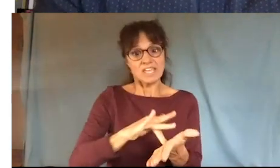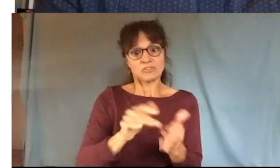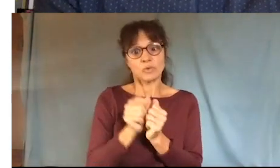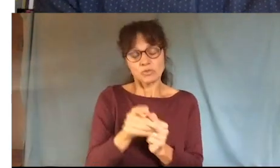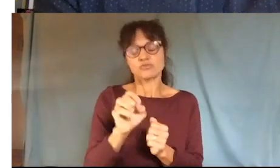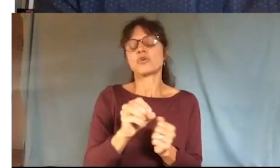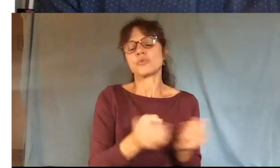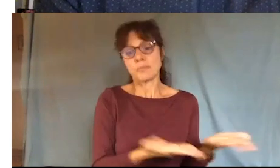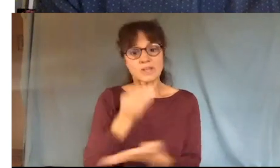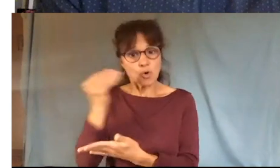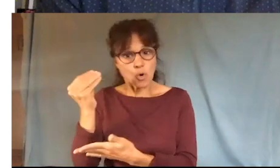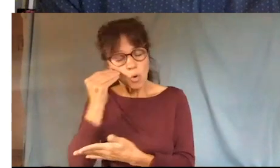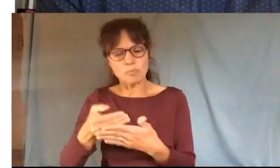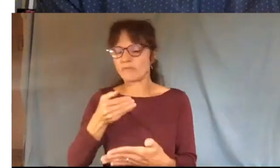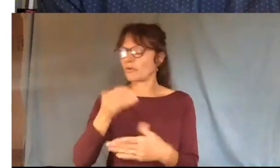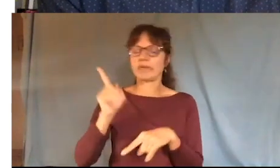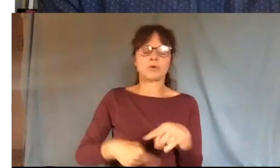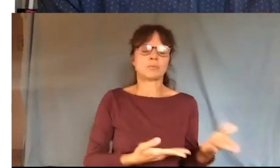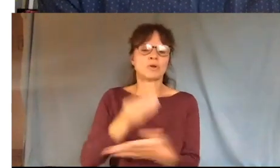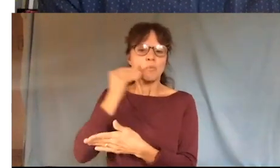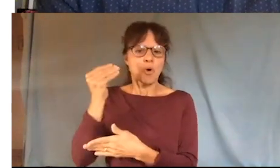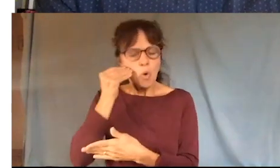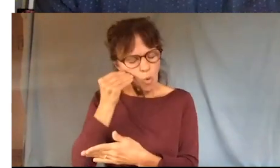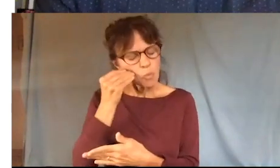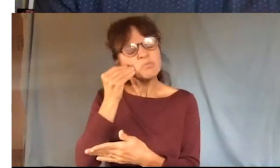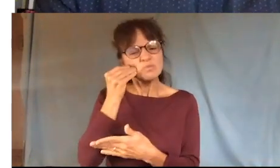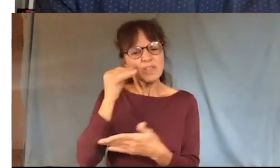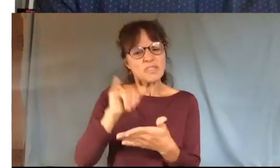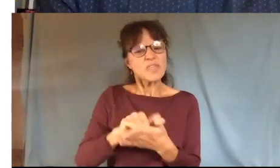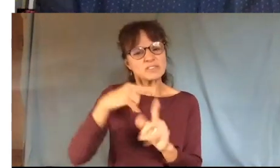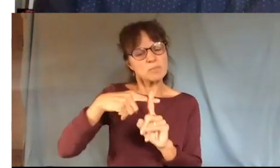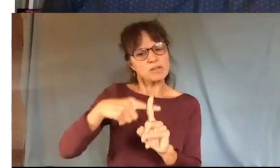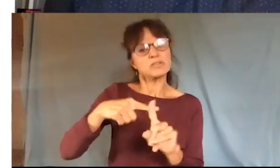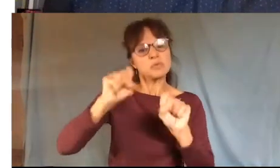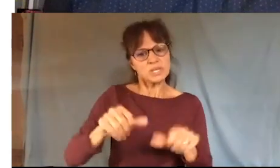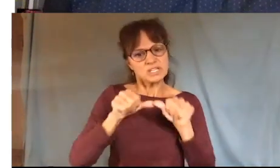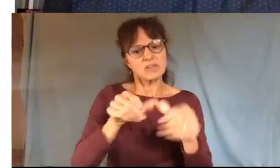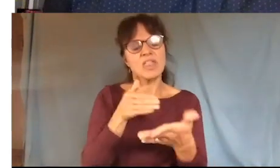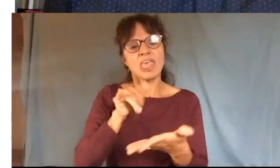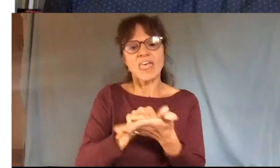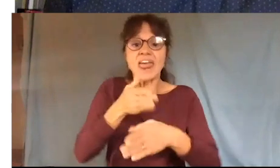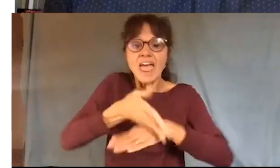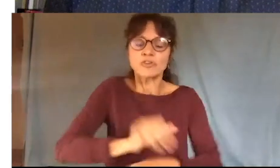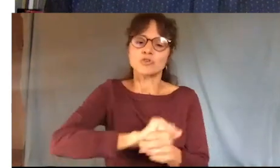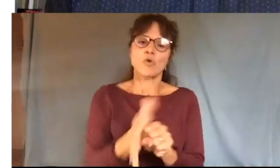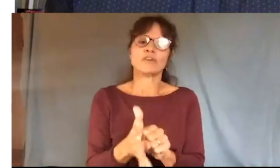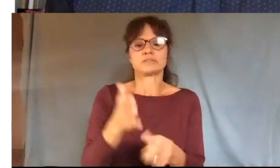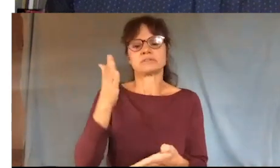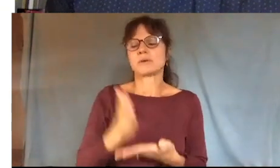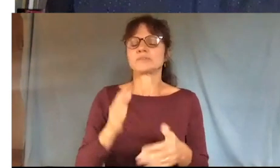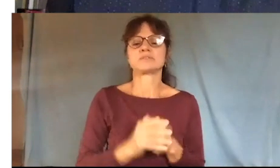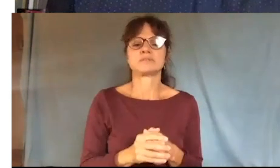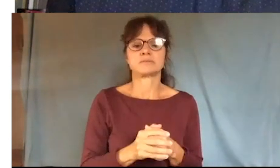people taking them home, whereas before they weren't able to do so, is something that we need to consider and continue after COVID-19. Next slide.